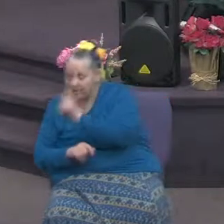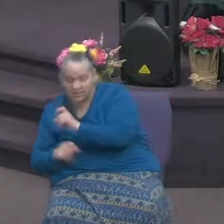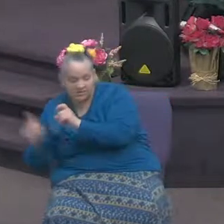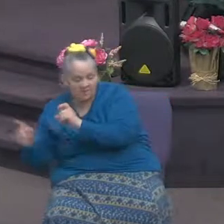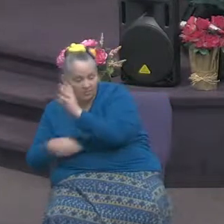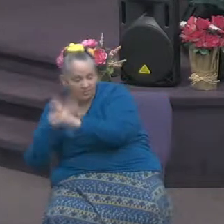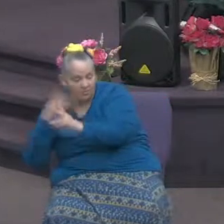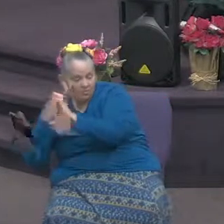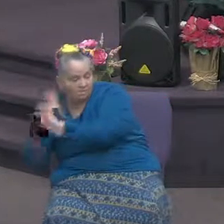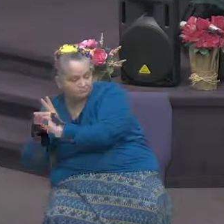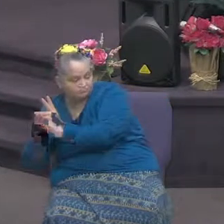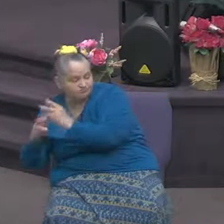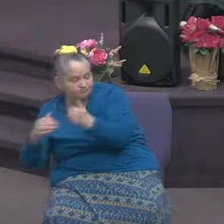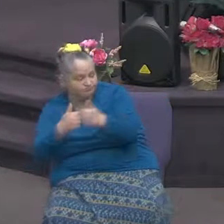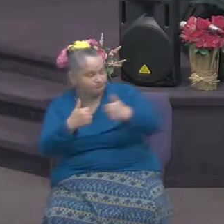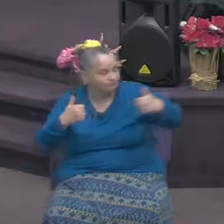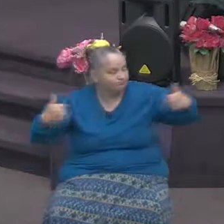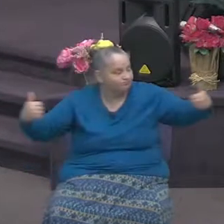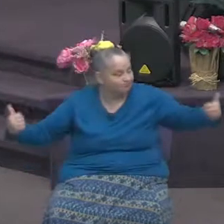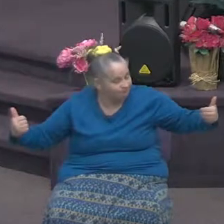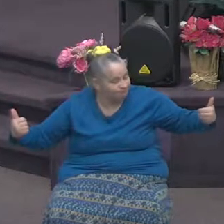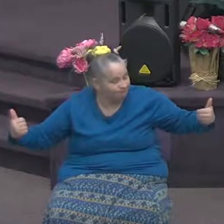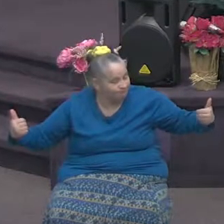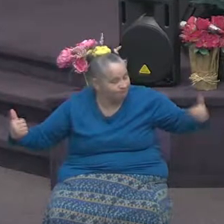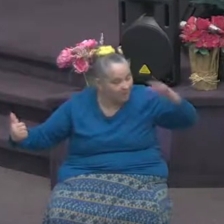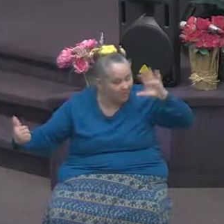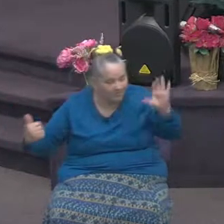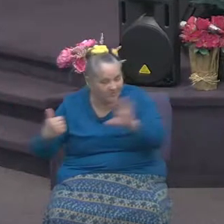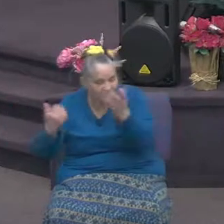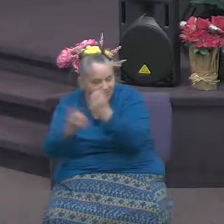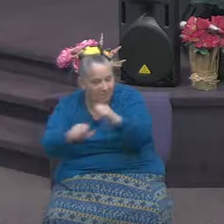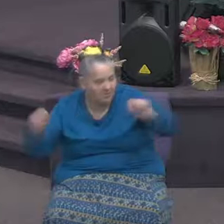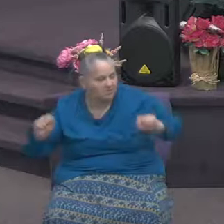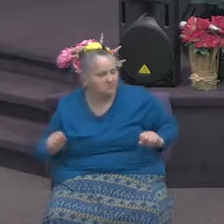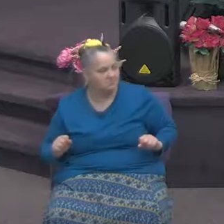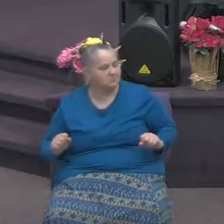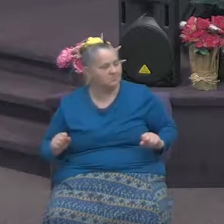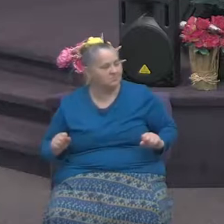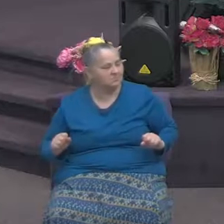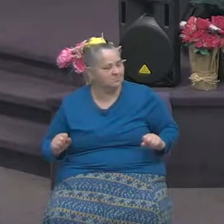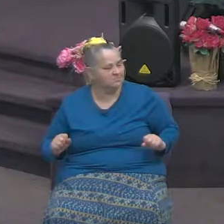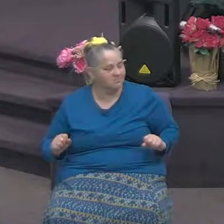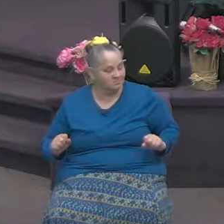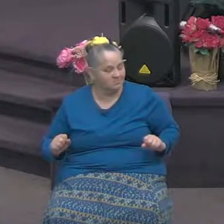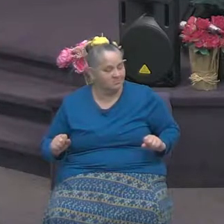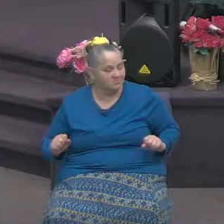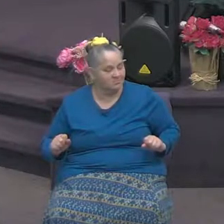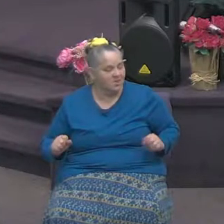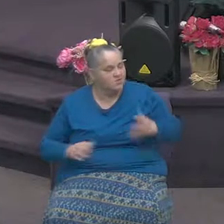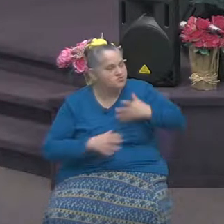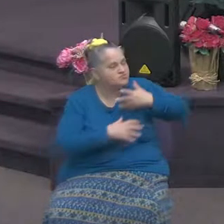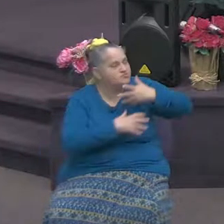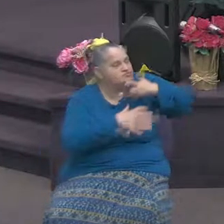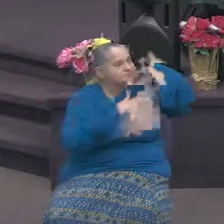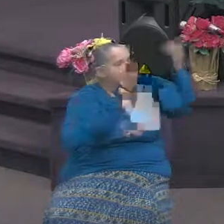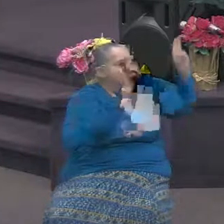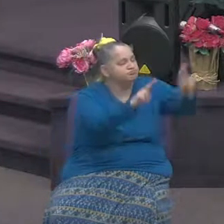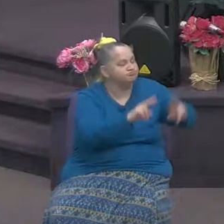the world. This is a very picture of salvation. The cry went